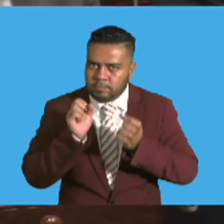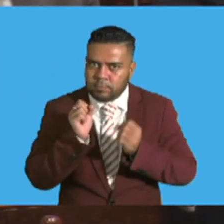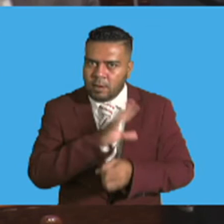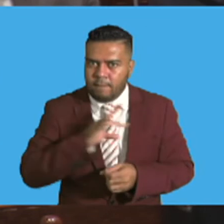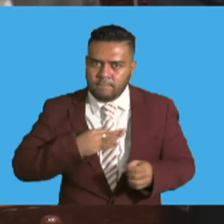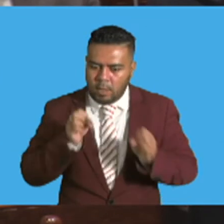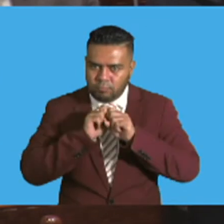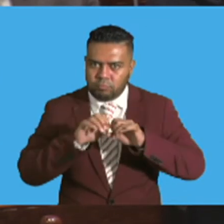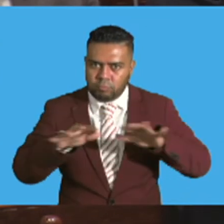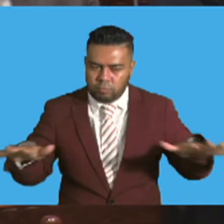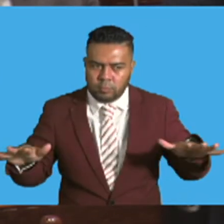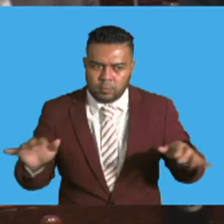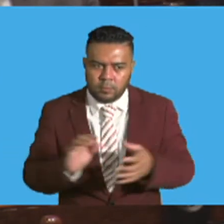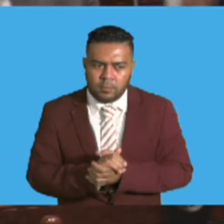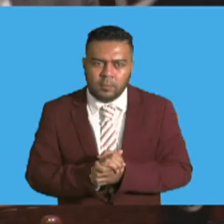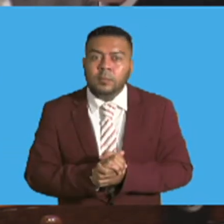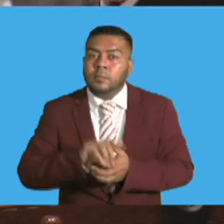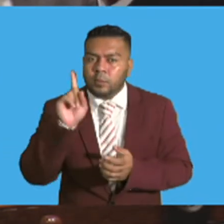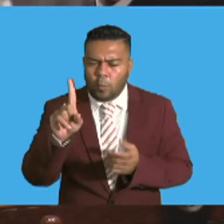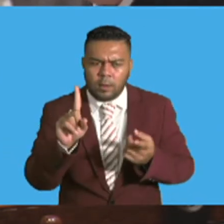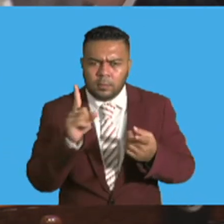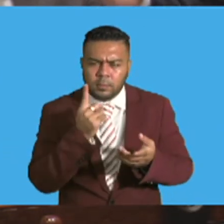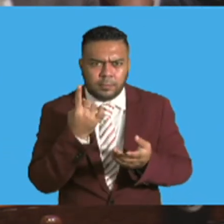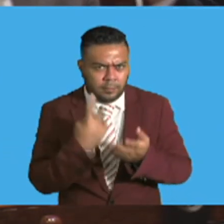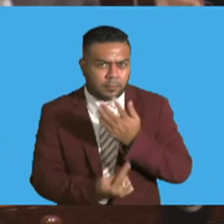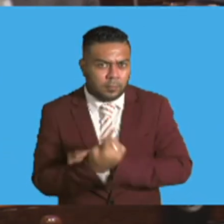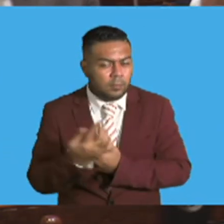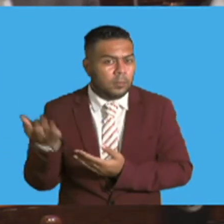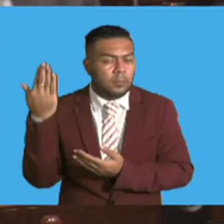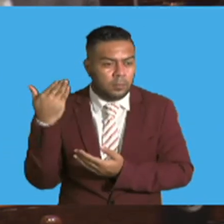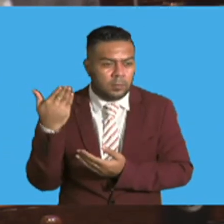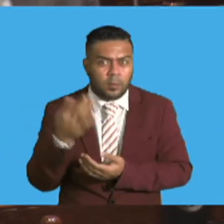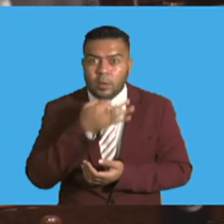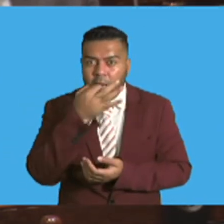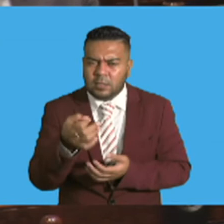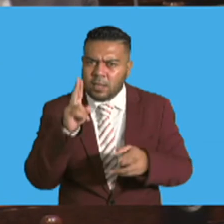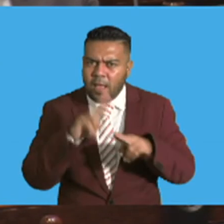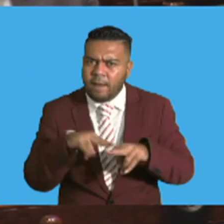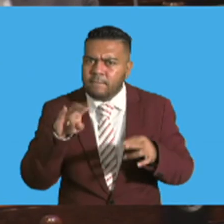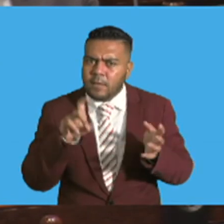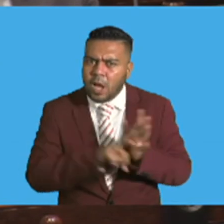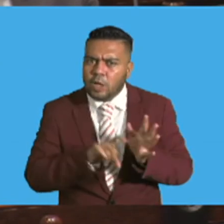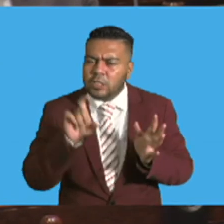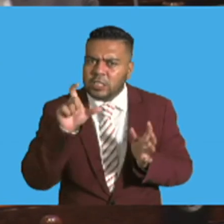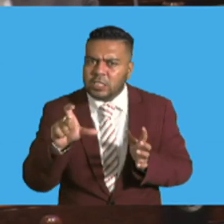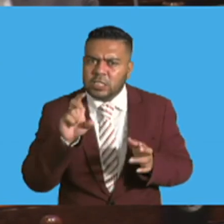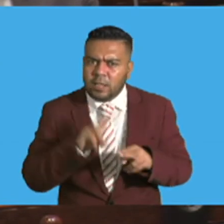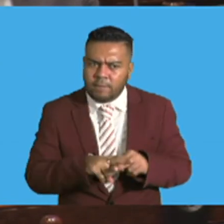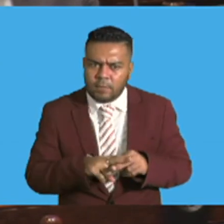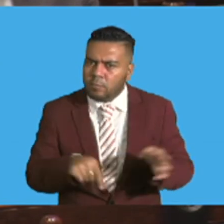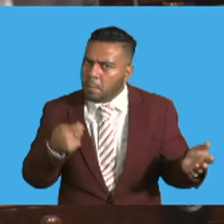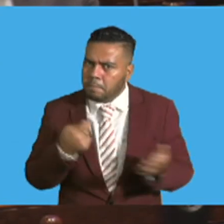we have found in our experience, there's one particular incident now where we've actually asked FRCS to pay the duty